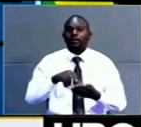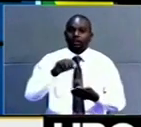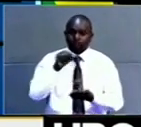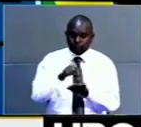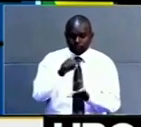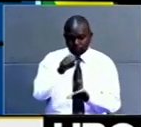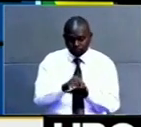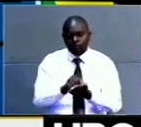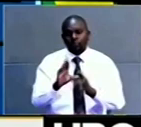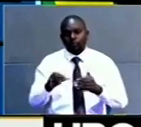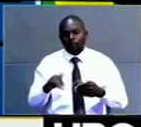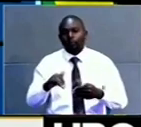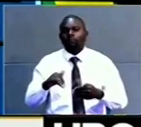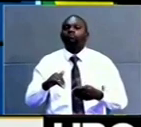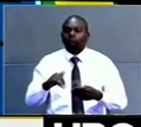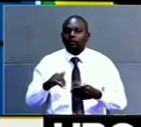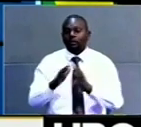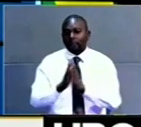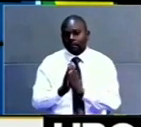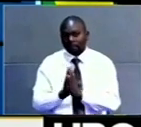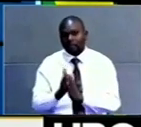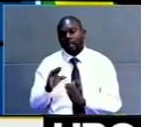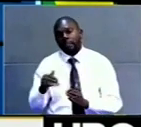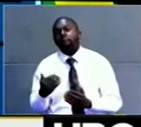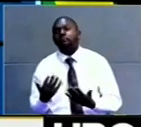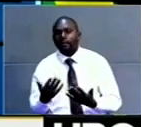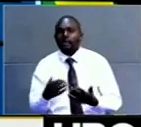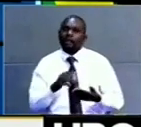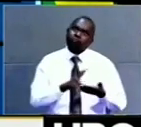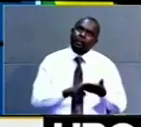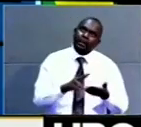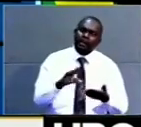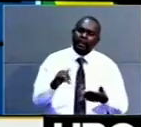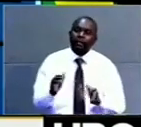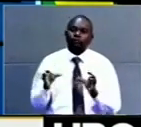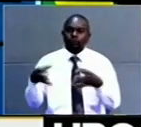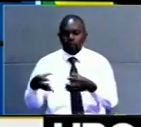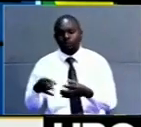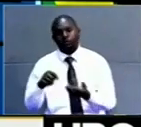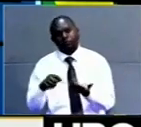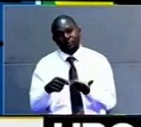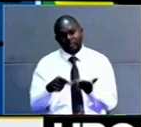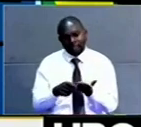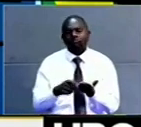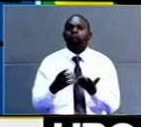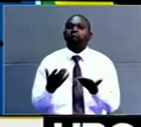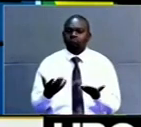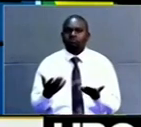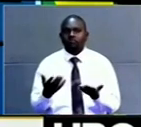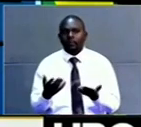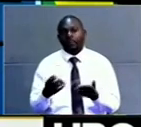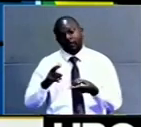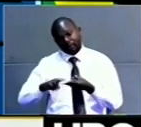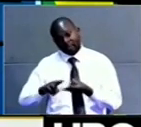days. You can have some on Monday, another group on Tuesday and